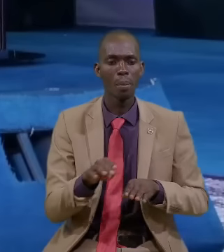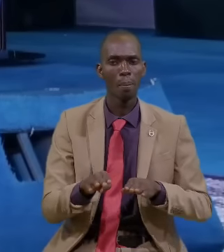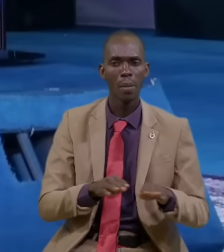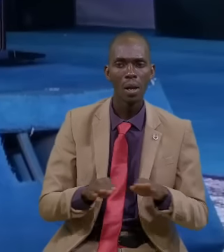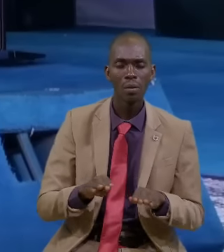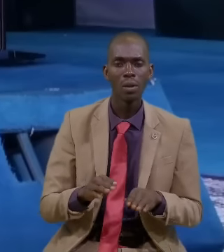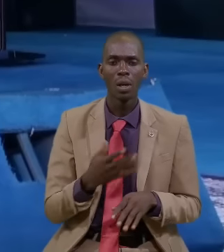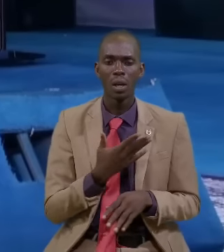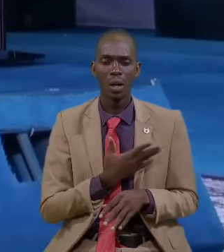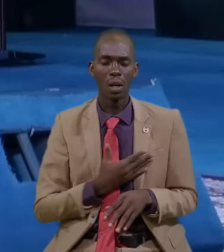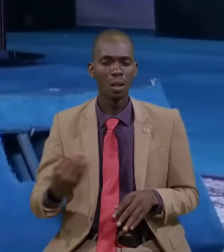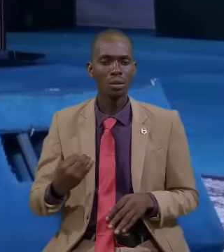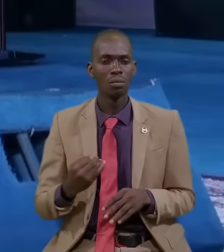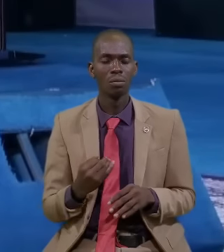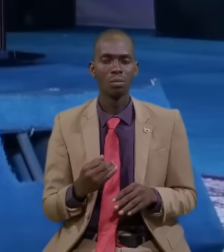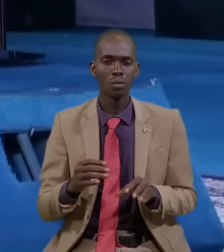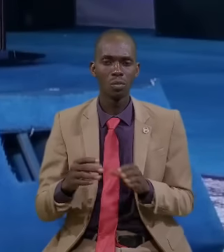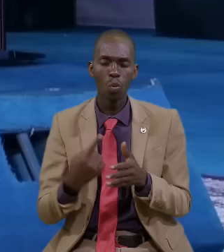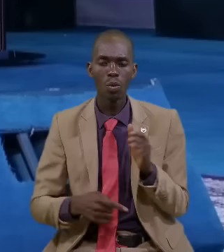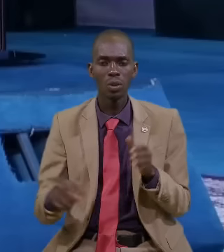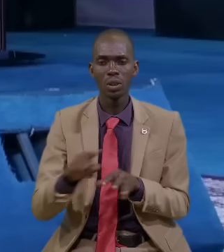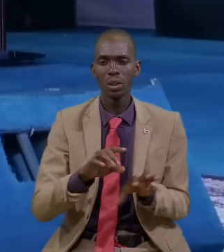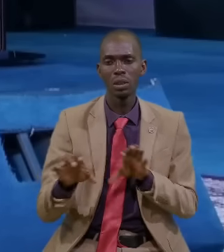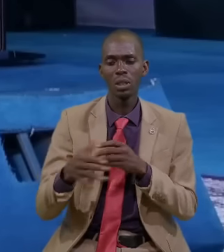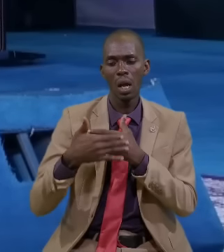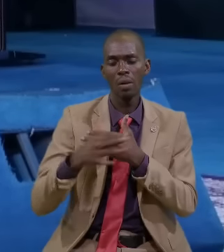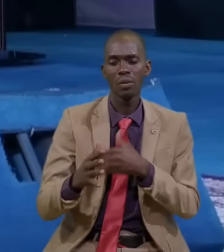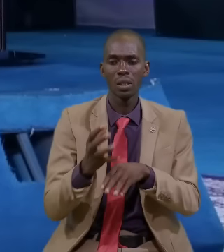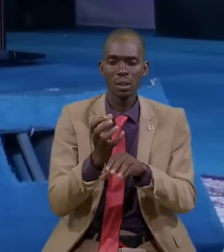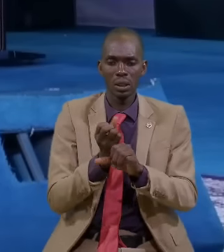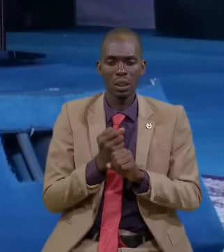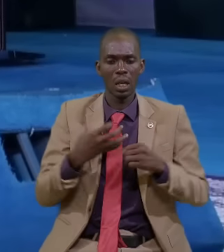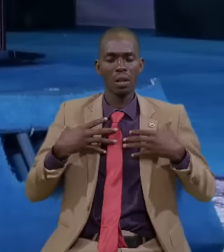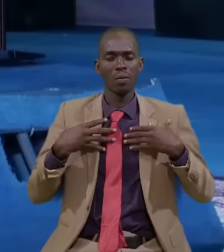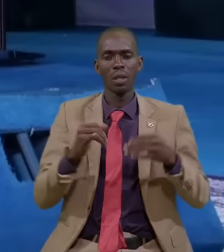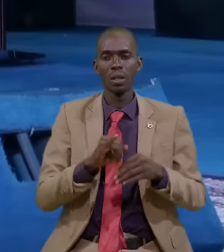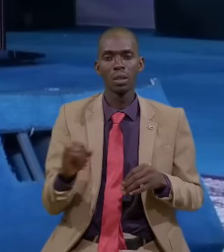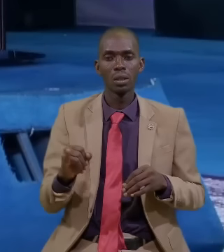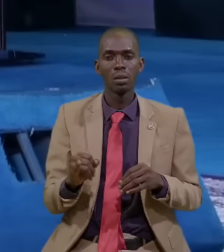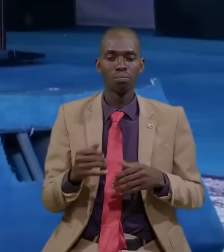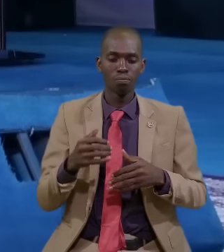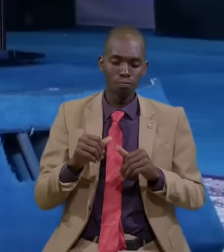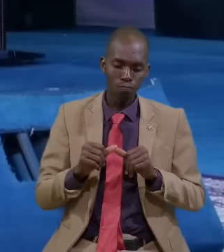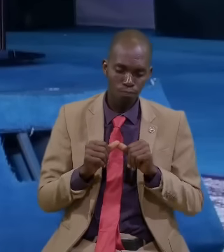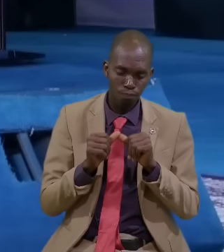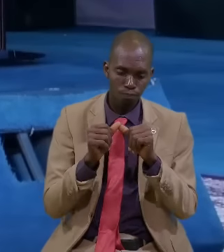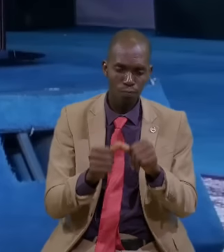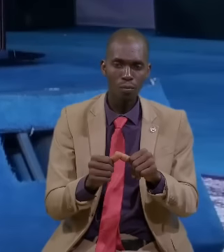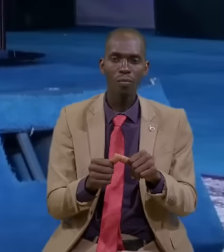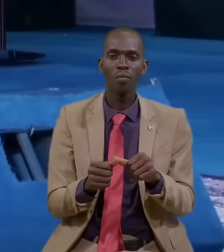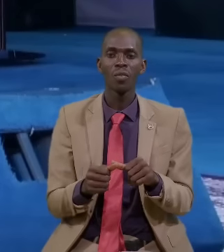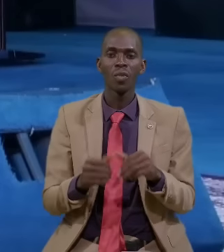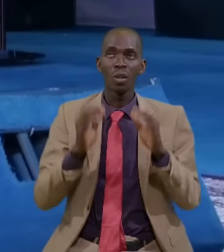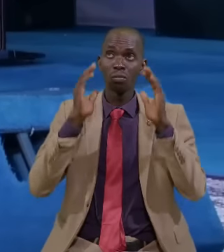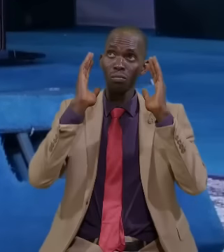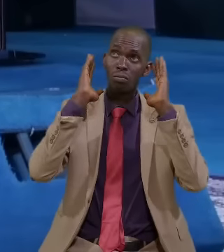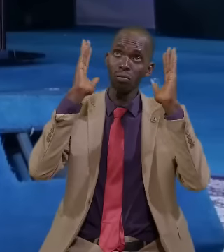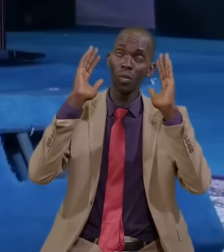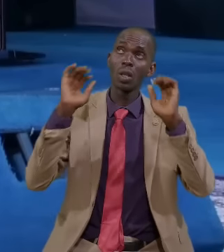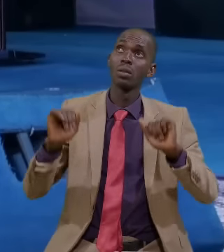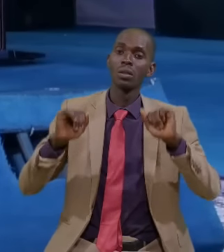responded after they were healed. Constant consecration as the progress